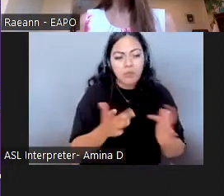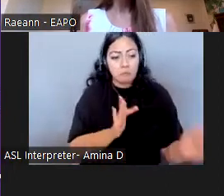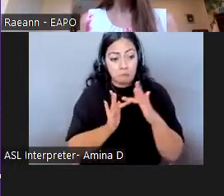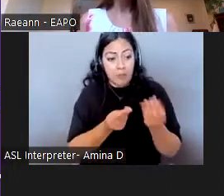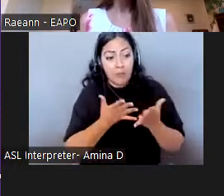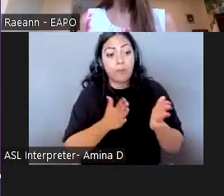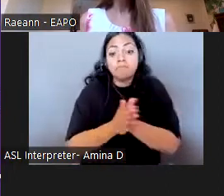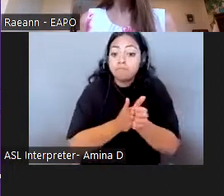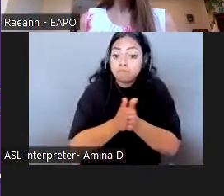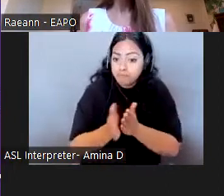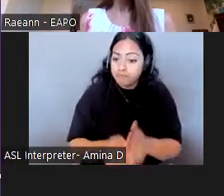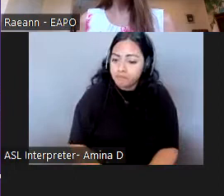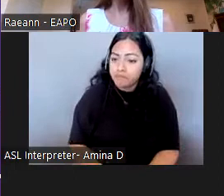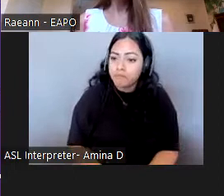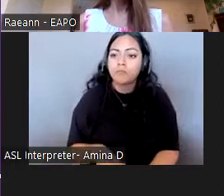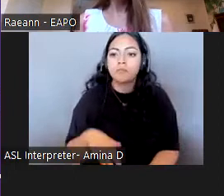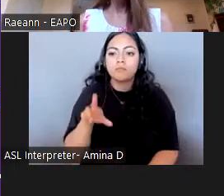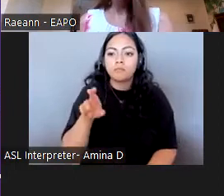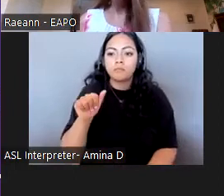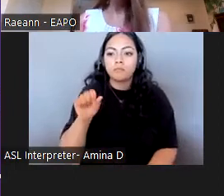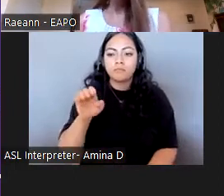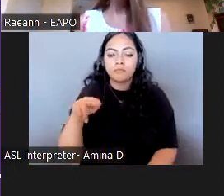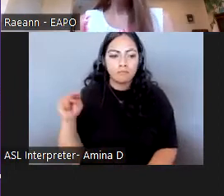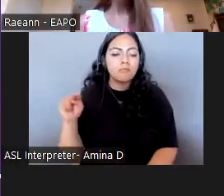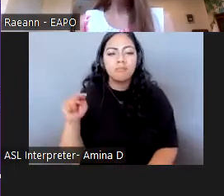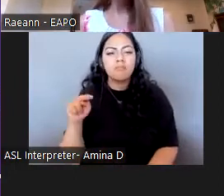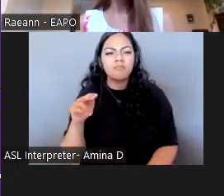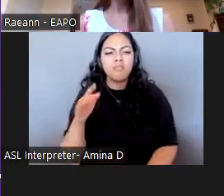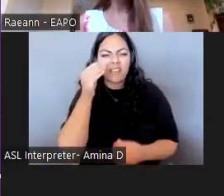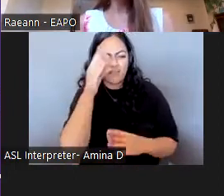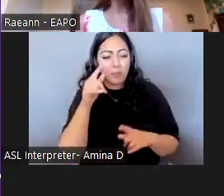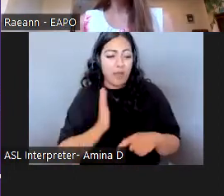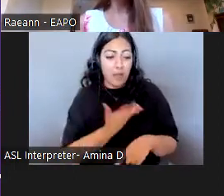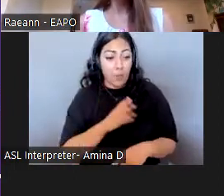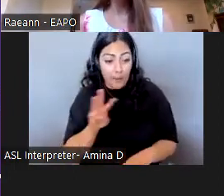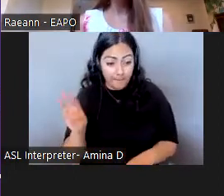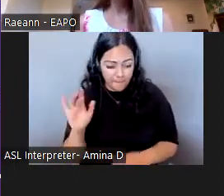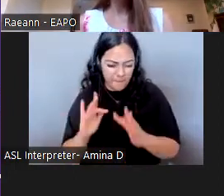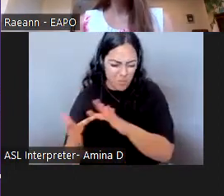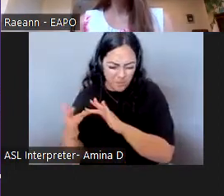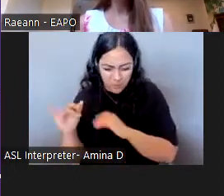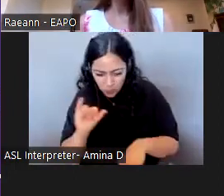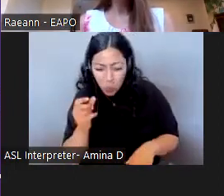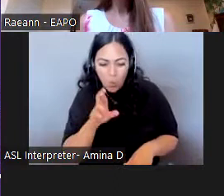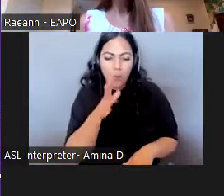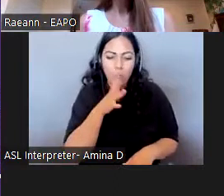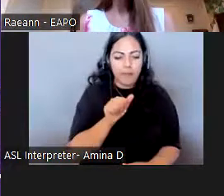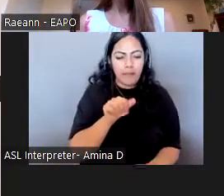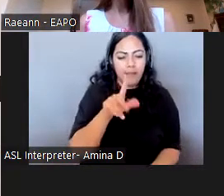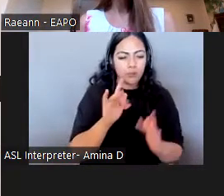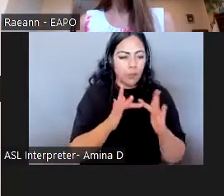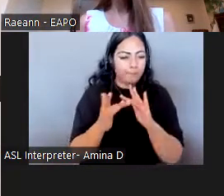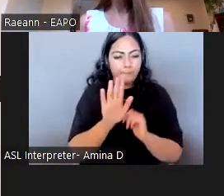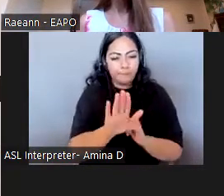posted information on the website about that too, or you can find it directly on the WomenACT site as well. Just